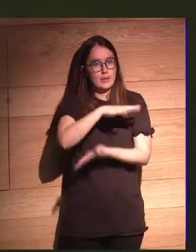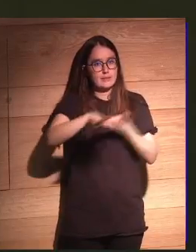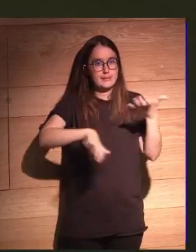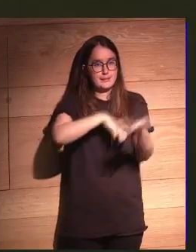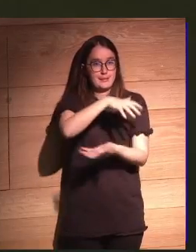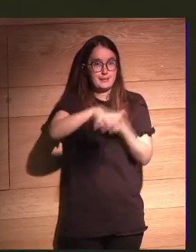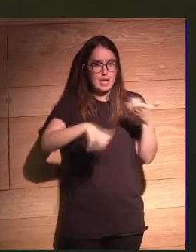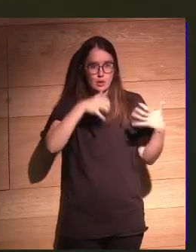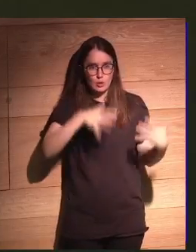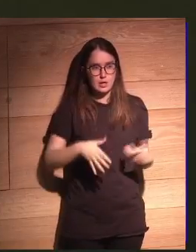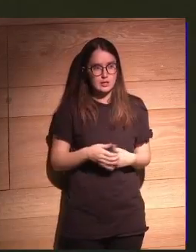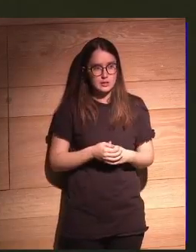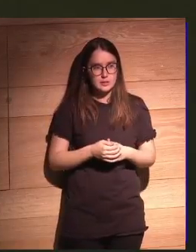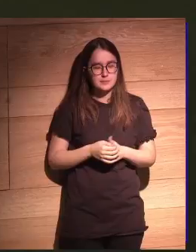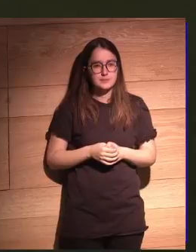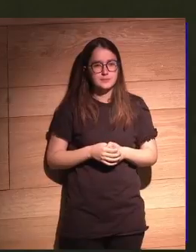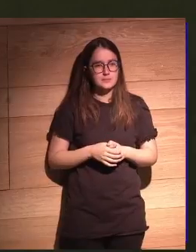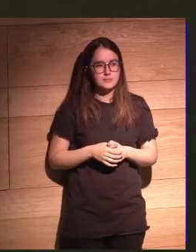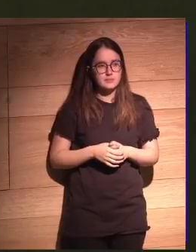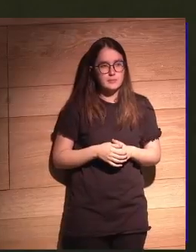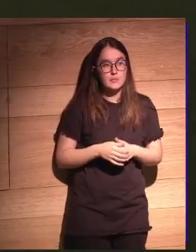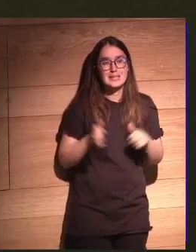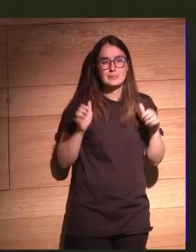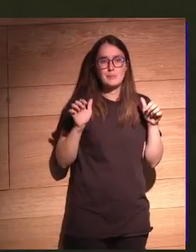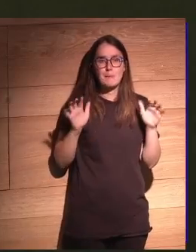the weight that they might have